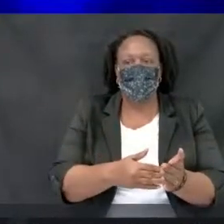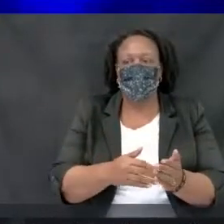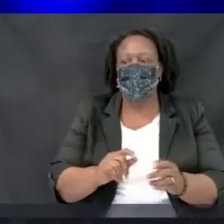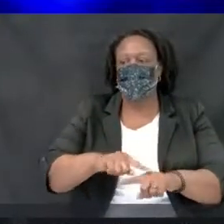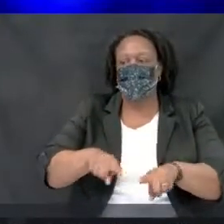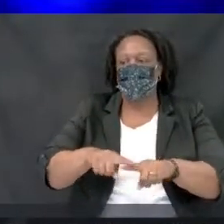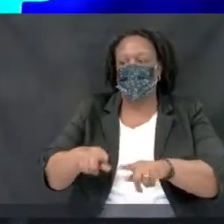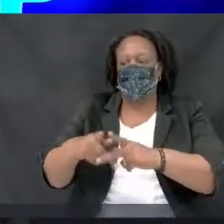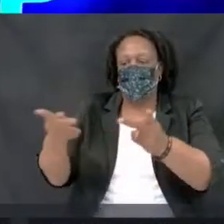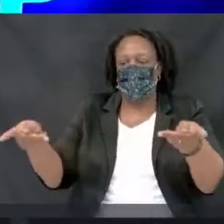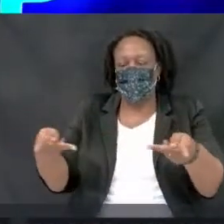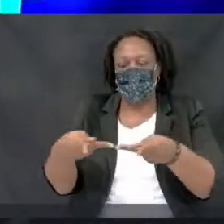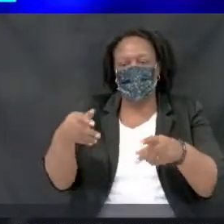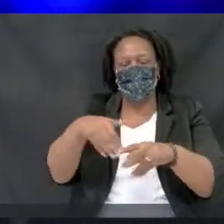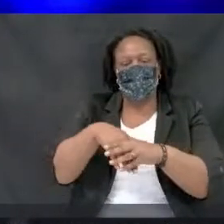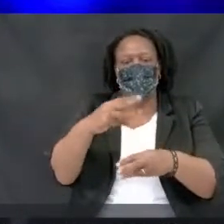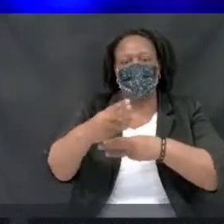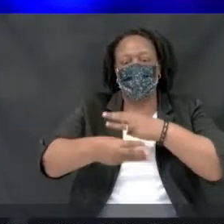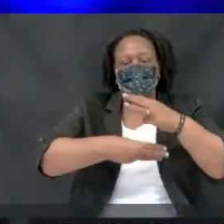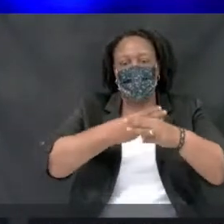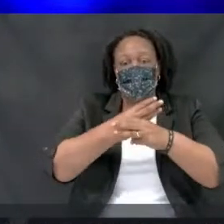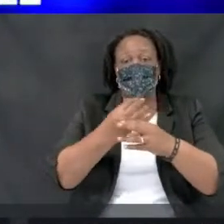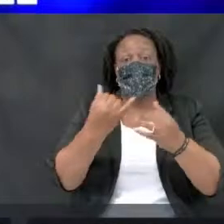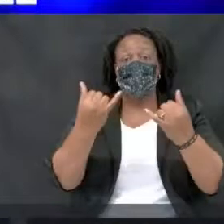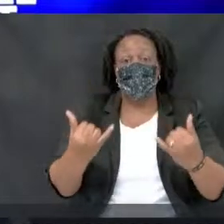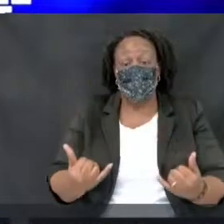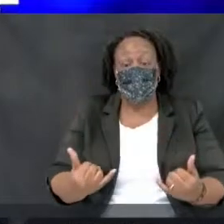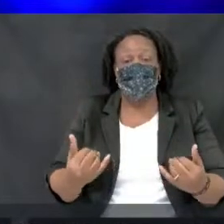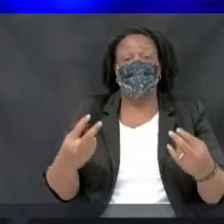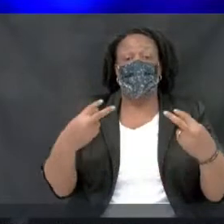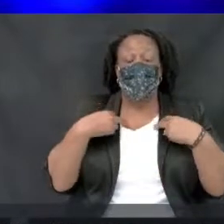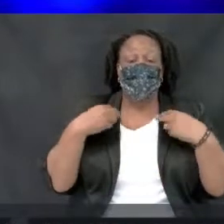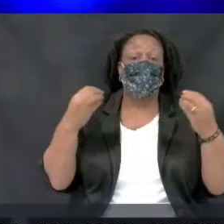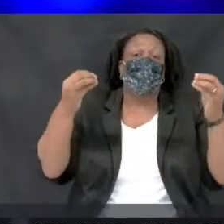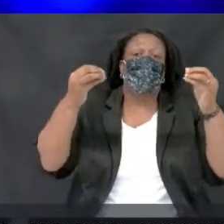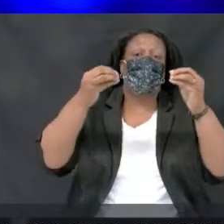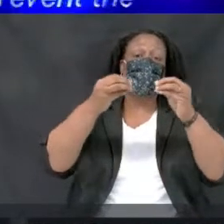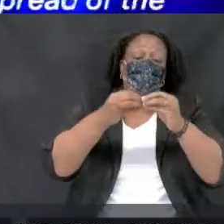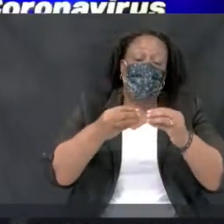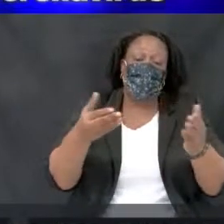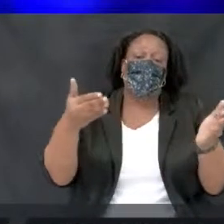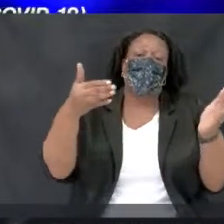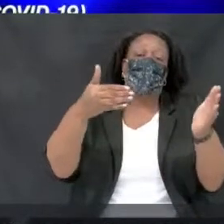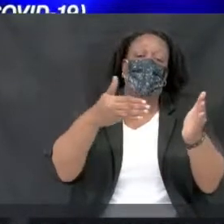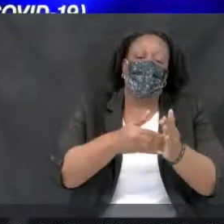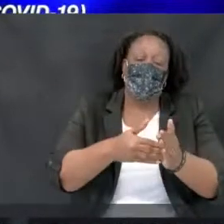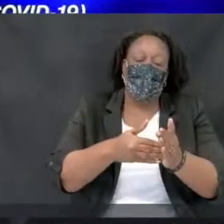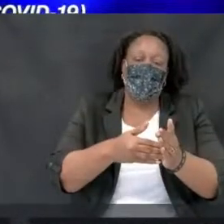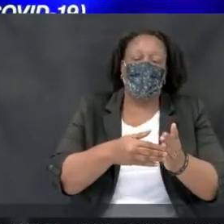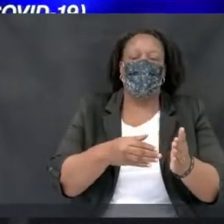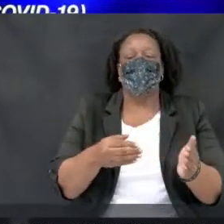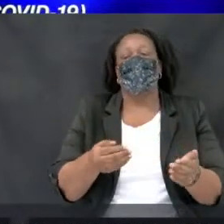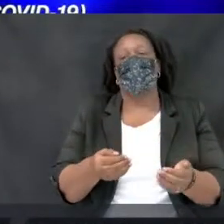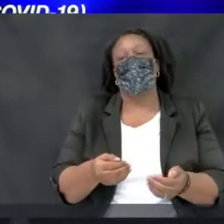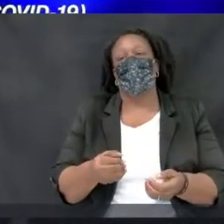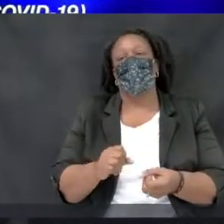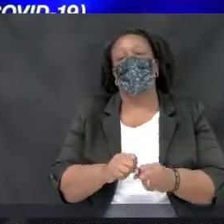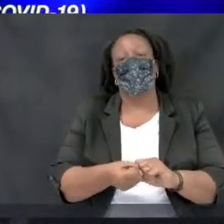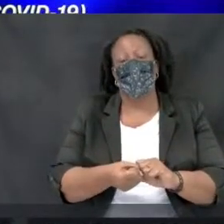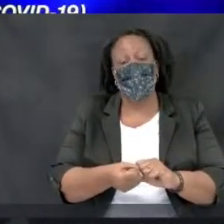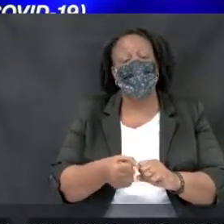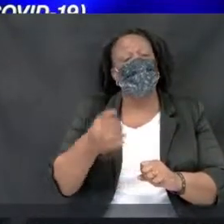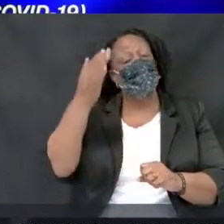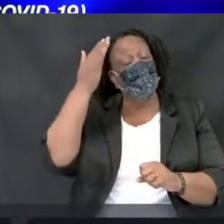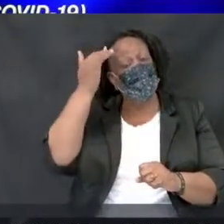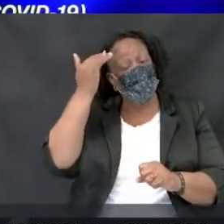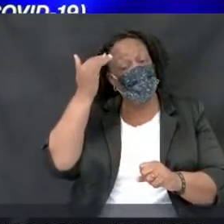world where they're now experiencing other surges and things like that. And so that is why